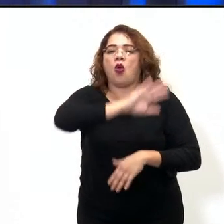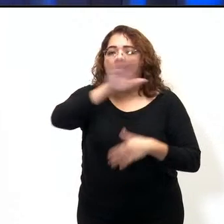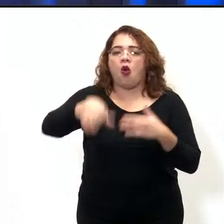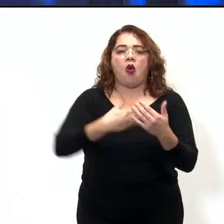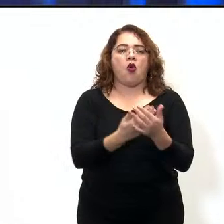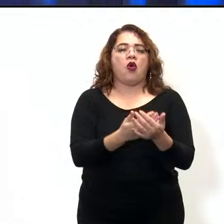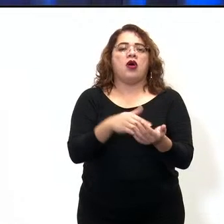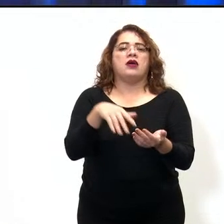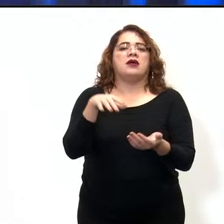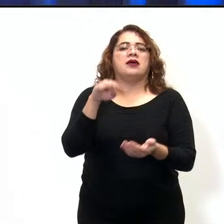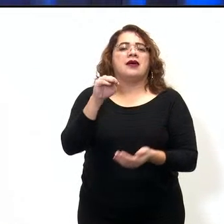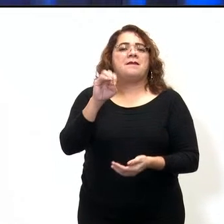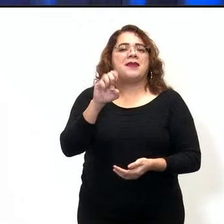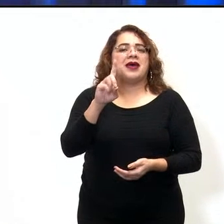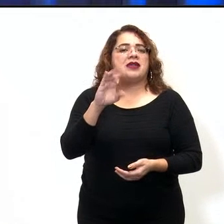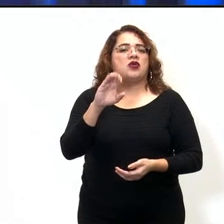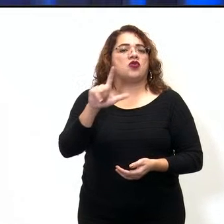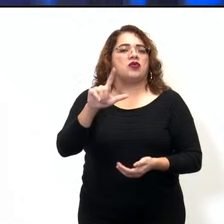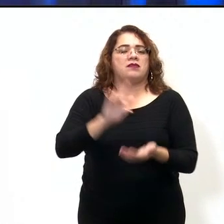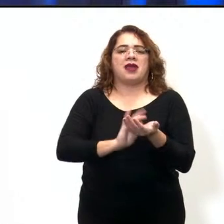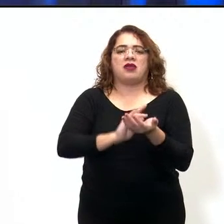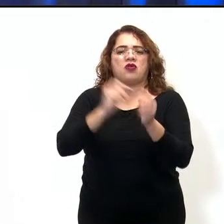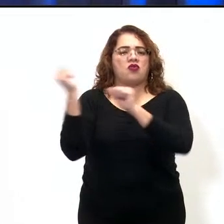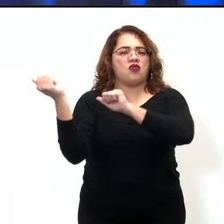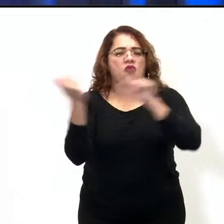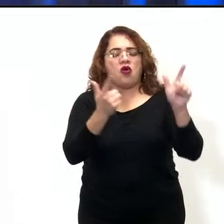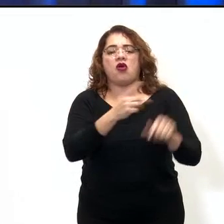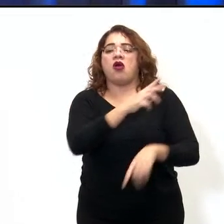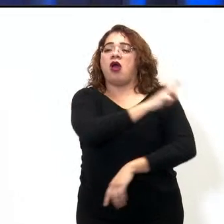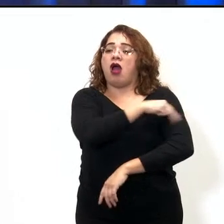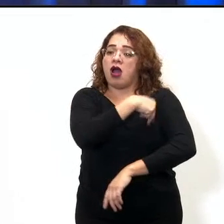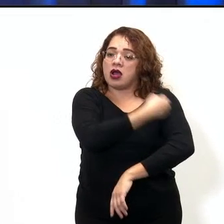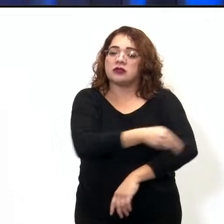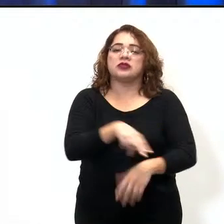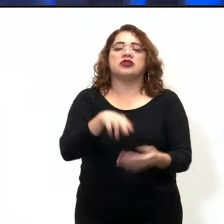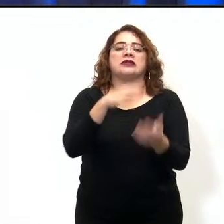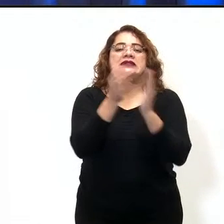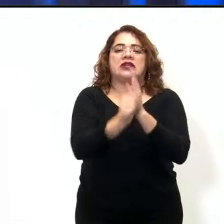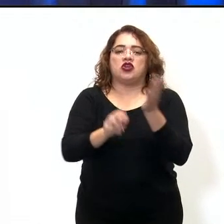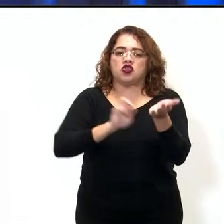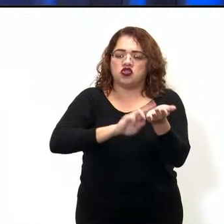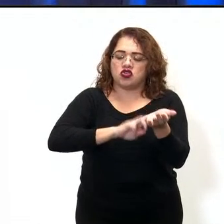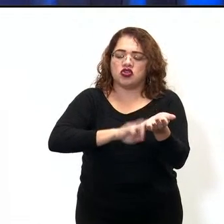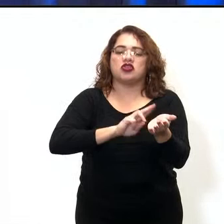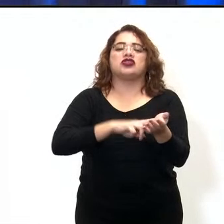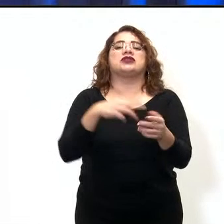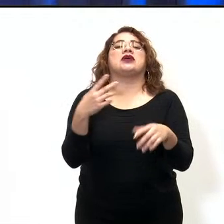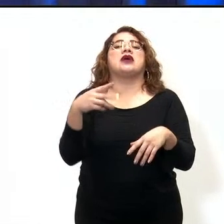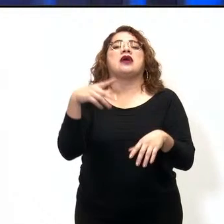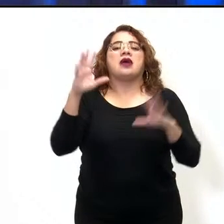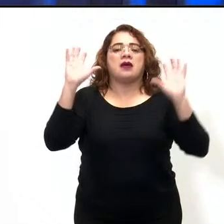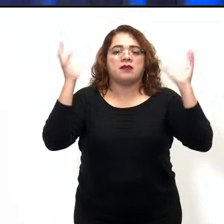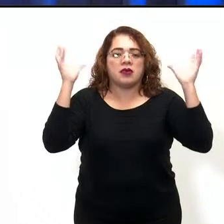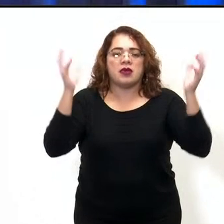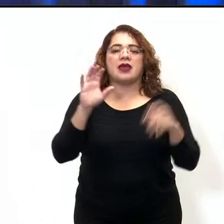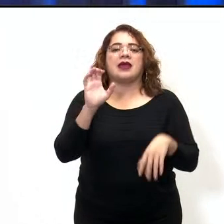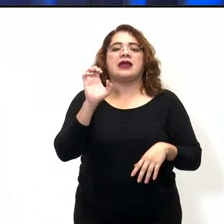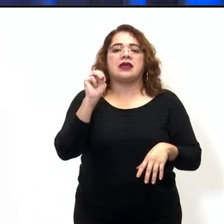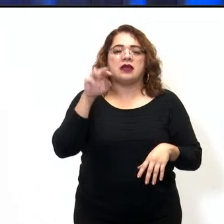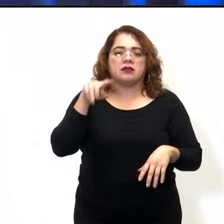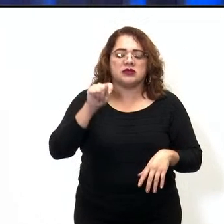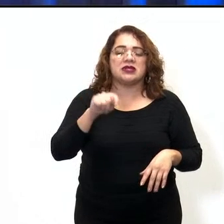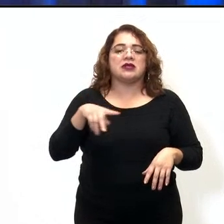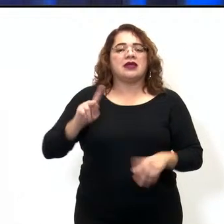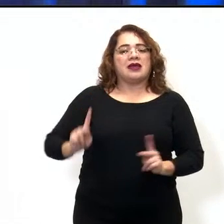personnel at all of our hospitals, correctional facilities, and our skilled nursing facilities, retirement homes, paramedics, EMTs,